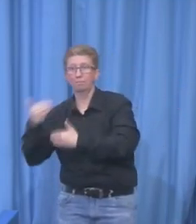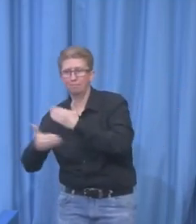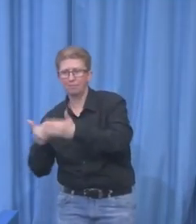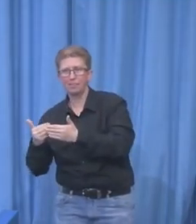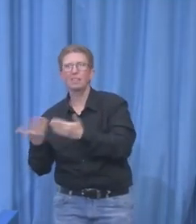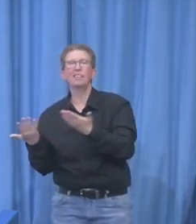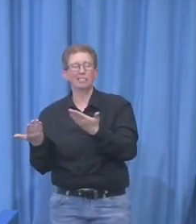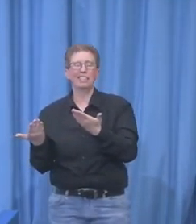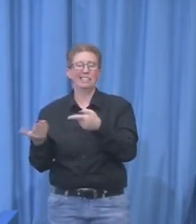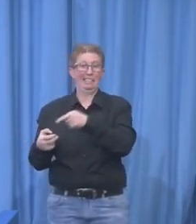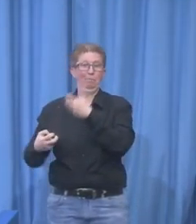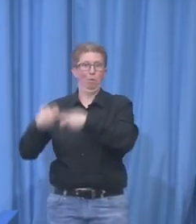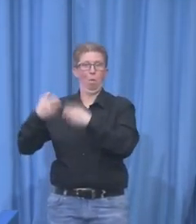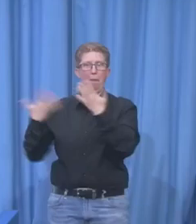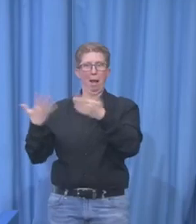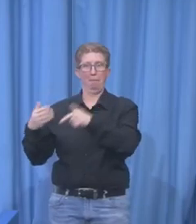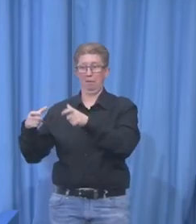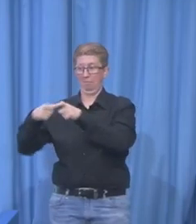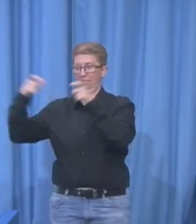view?